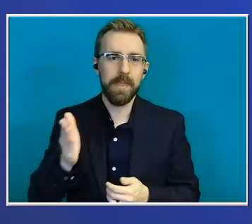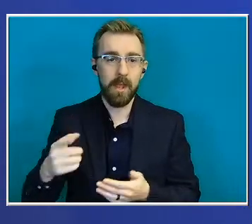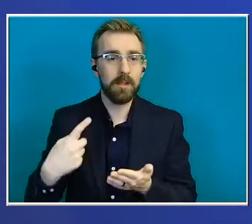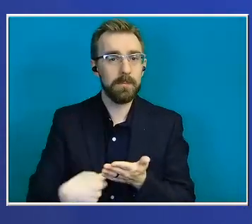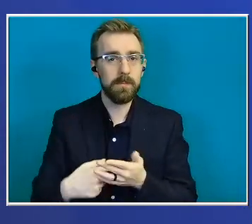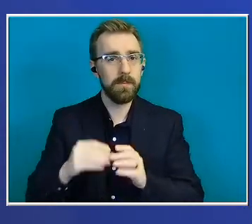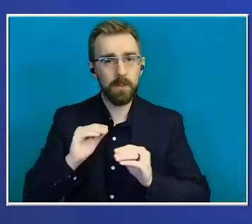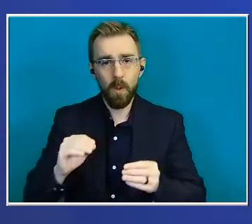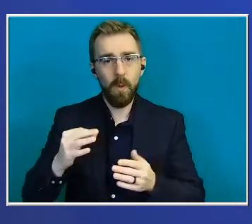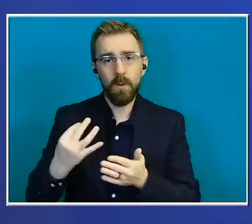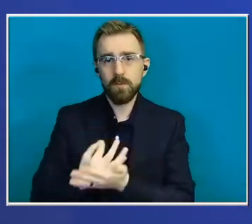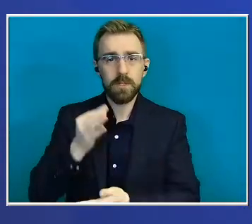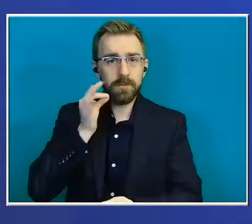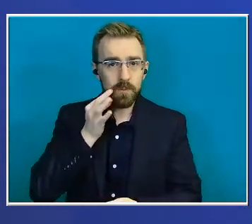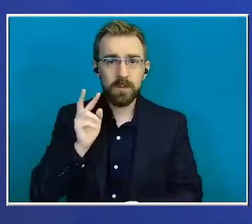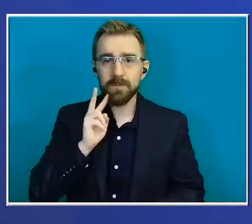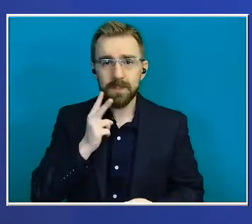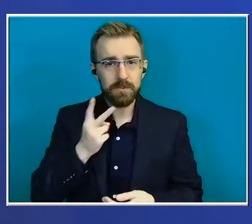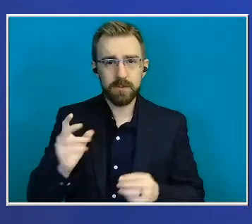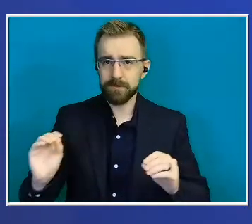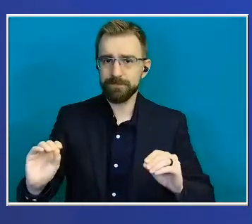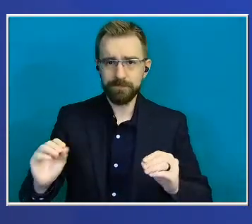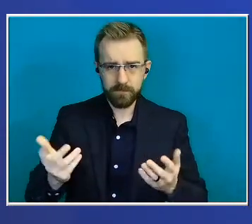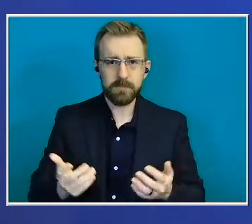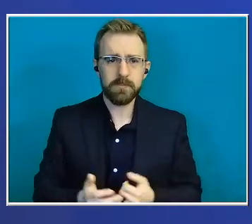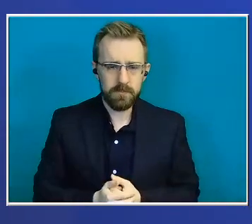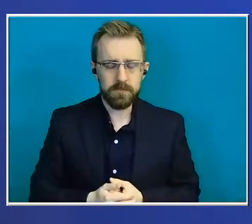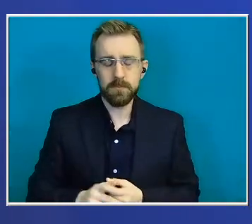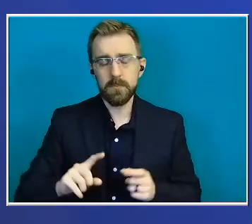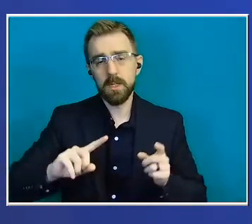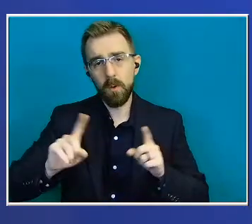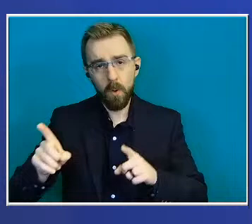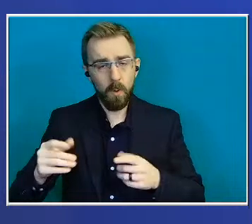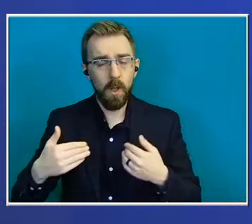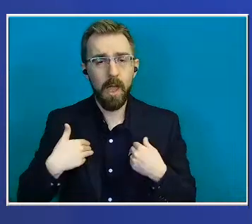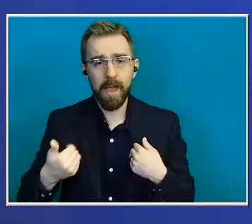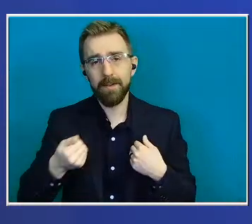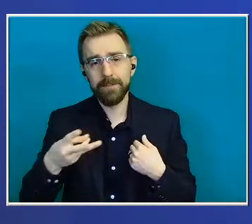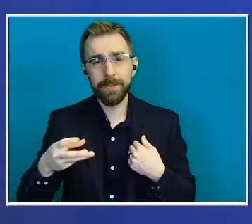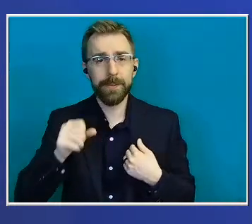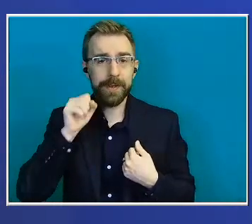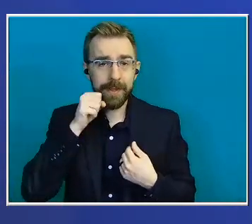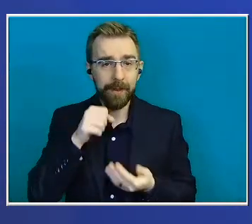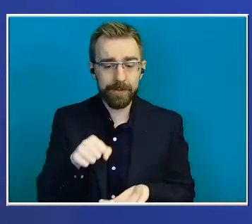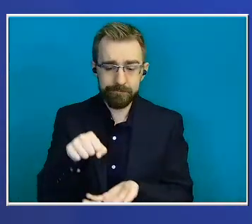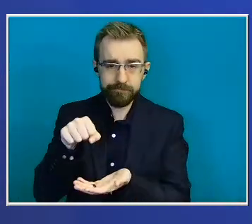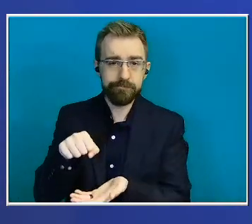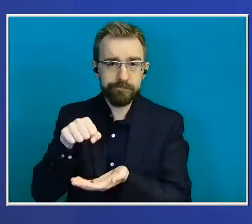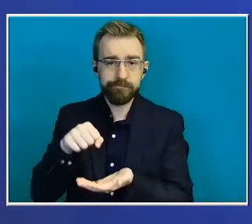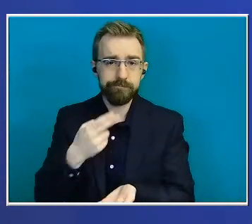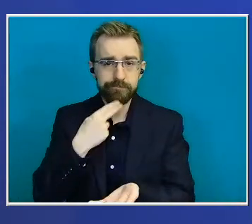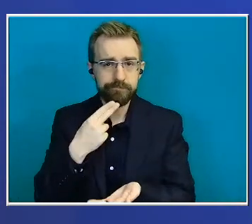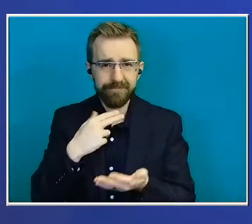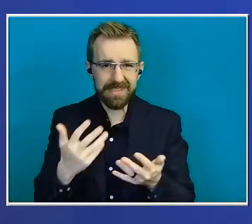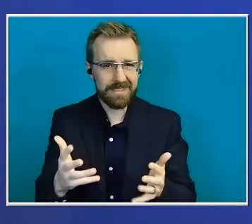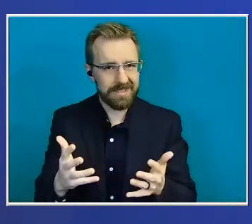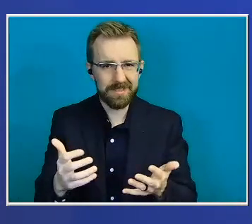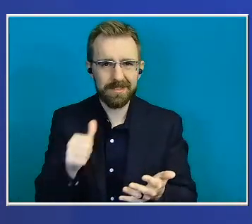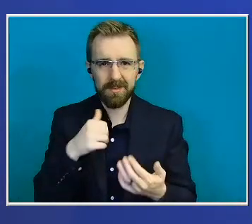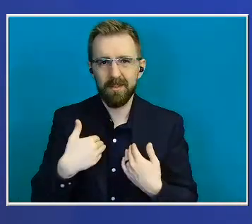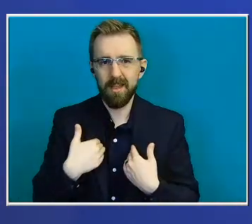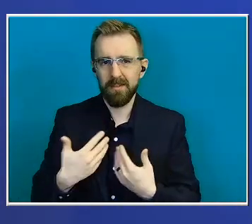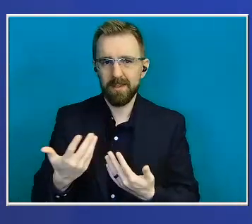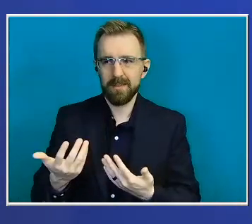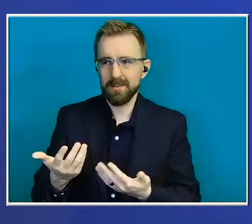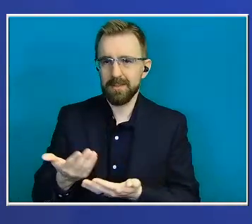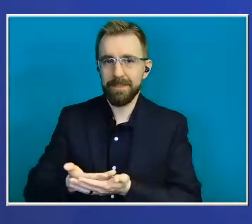vegetables. You go and they might have a couple little bags of carrots, but that's all they've got. And so knowing that those things are going to be